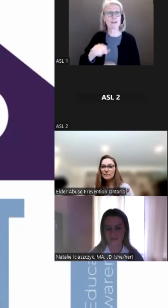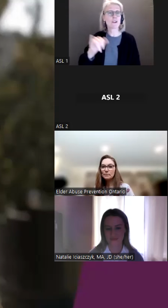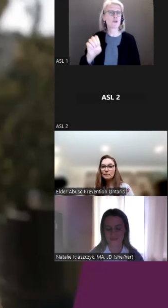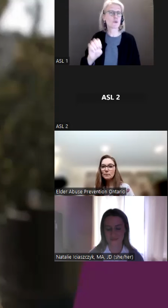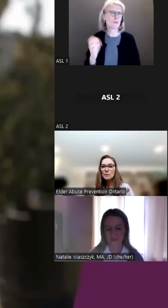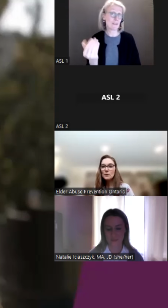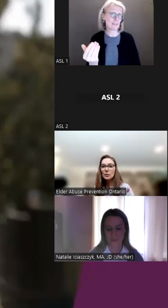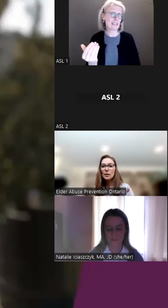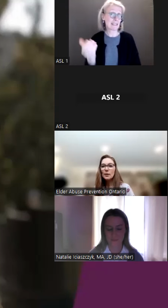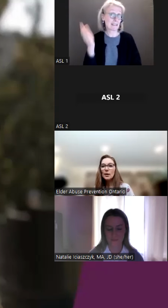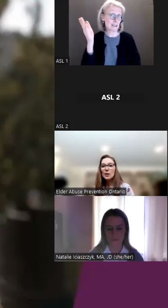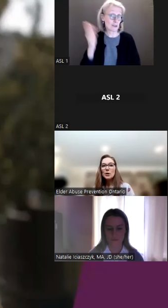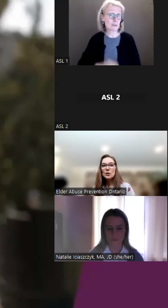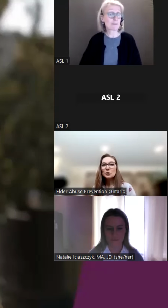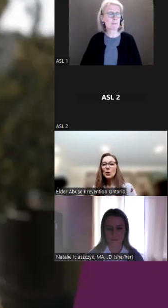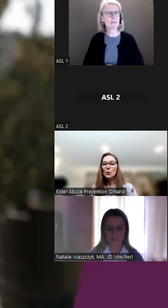15th.